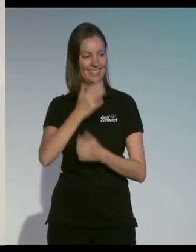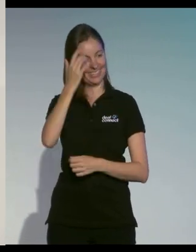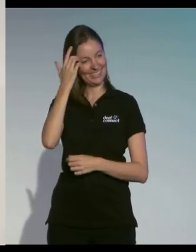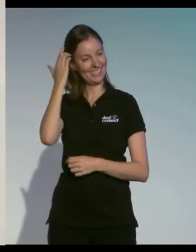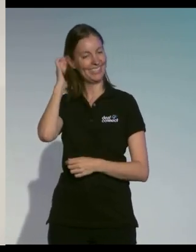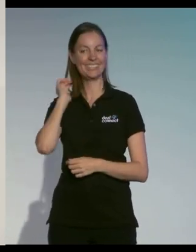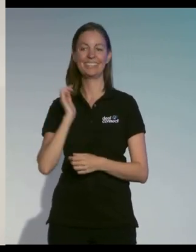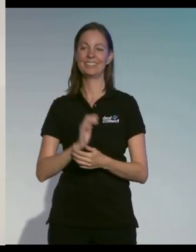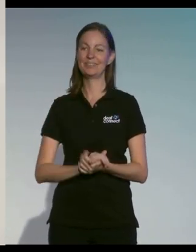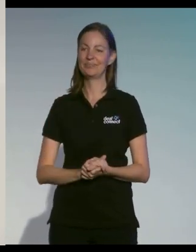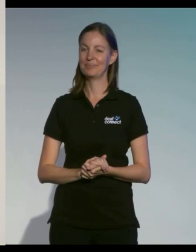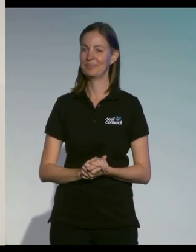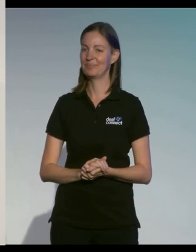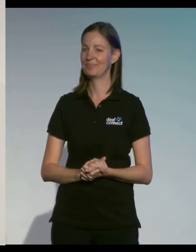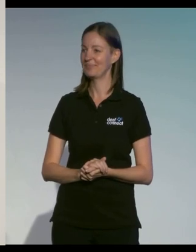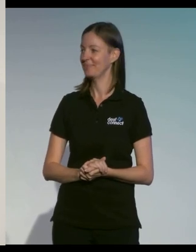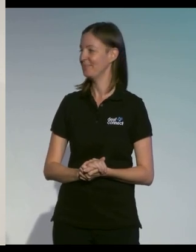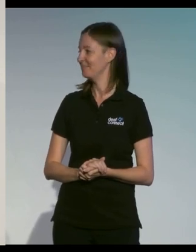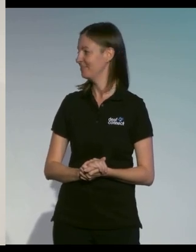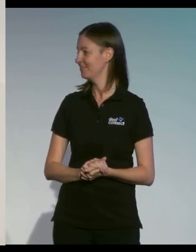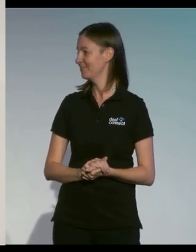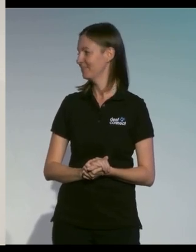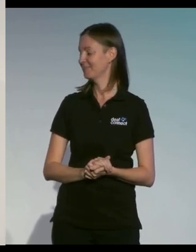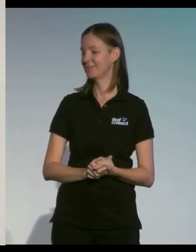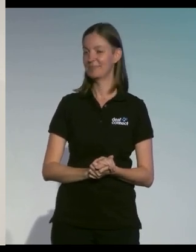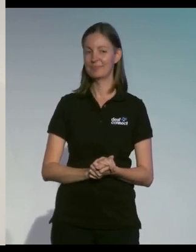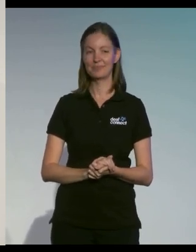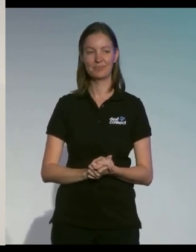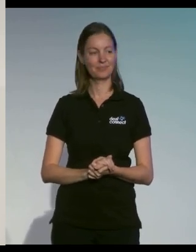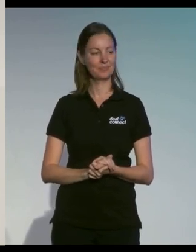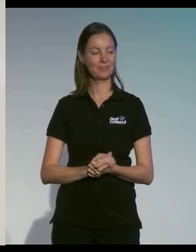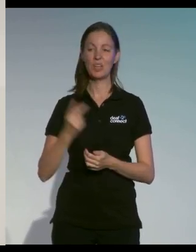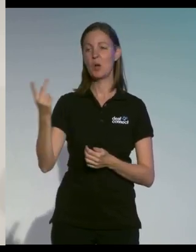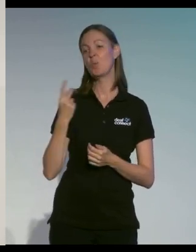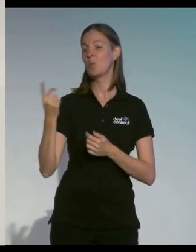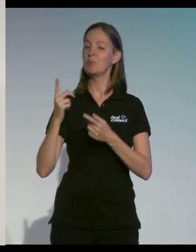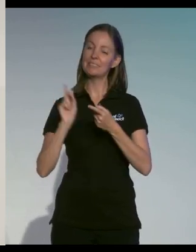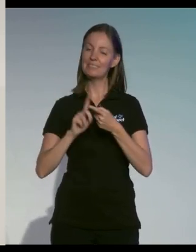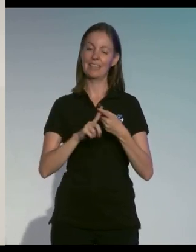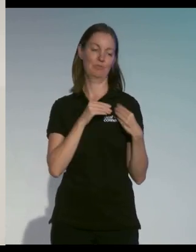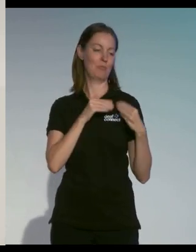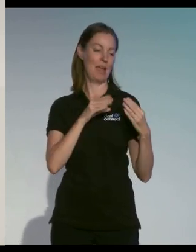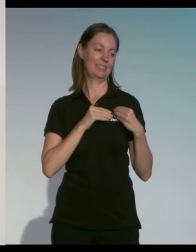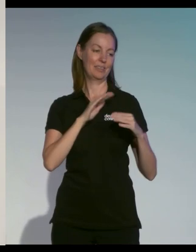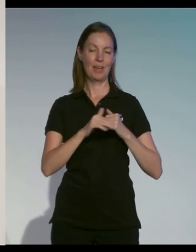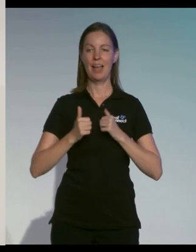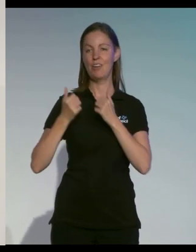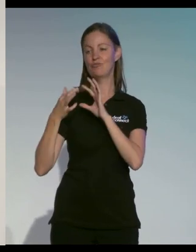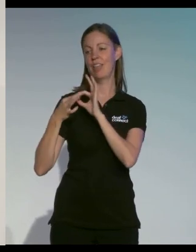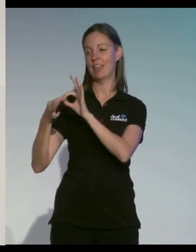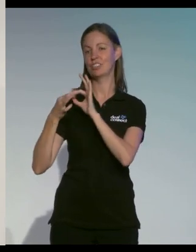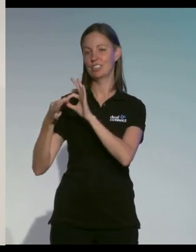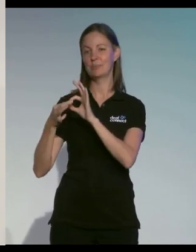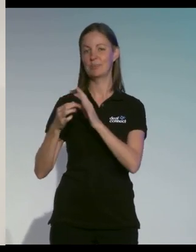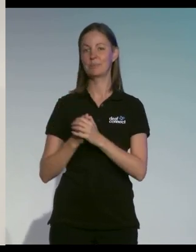how sentimental and romantic we still were about our relationship. And